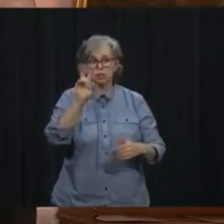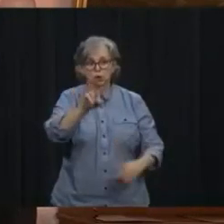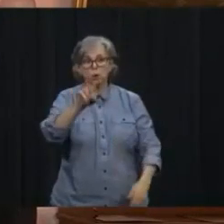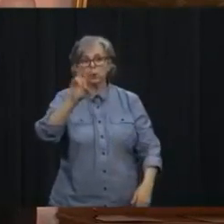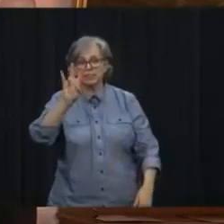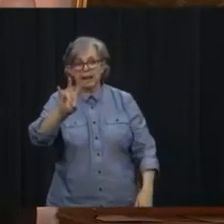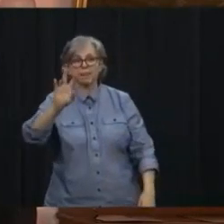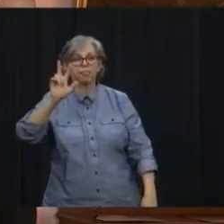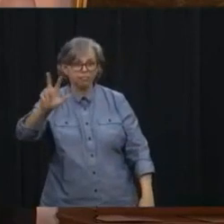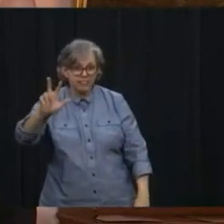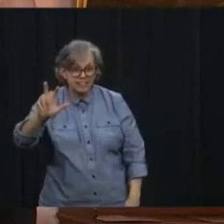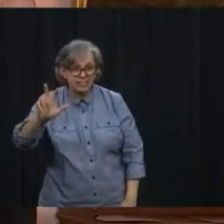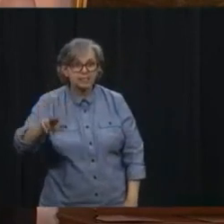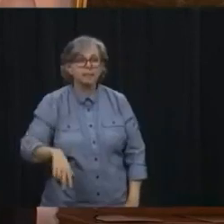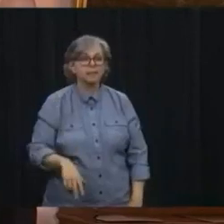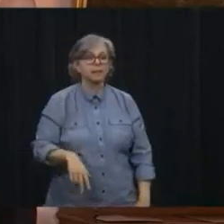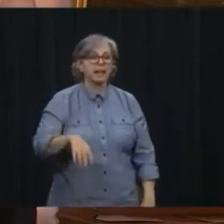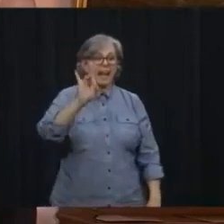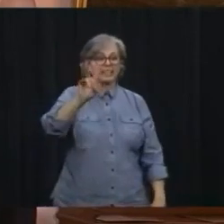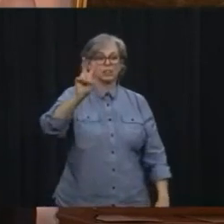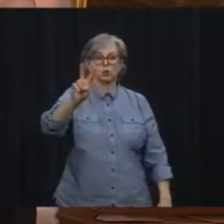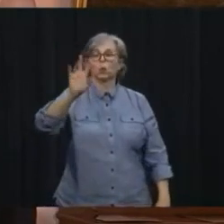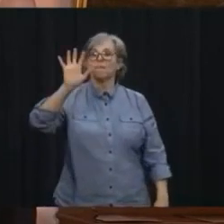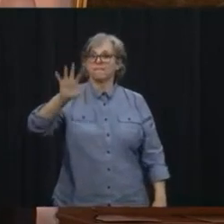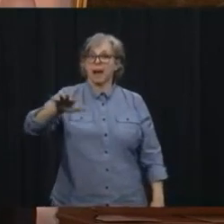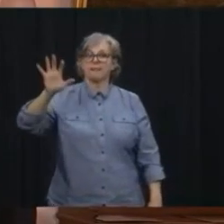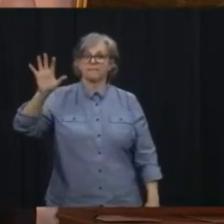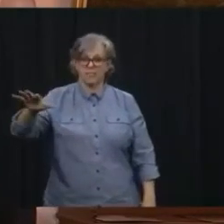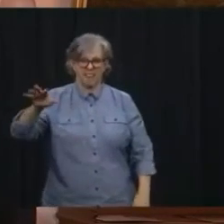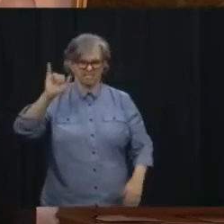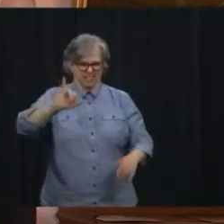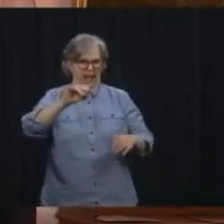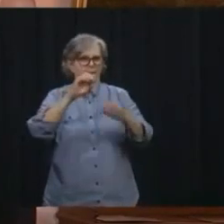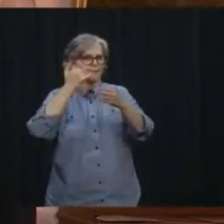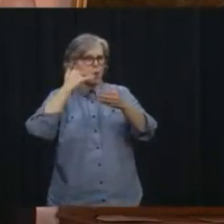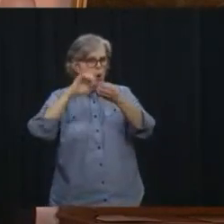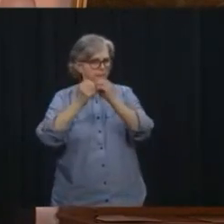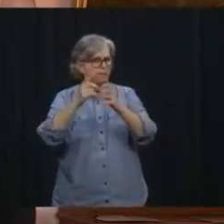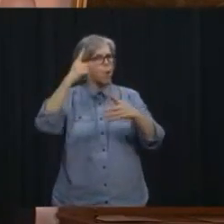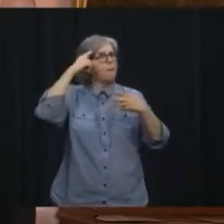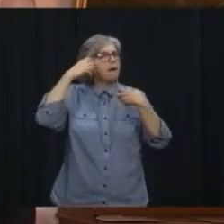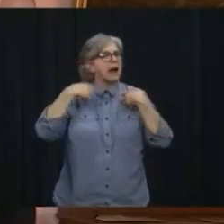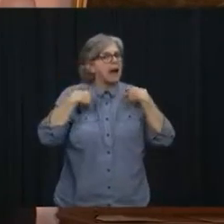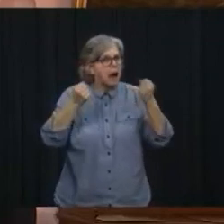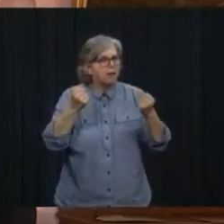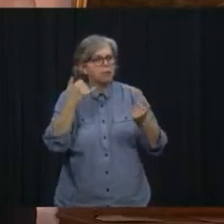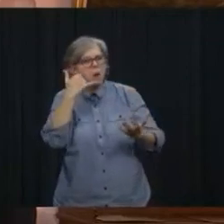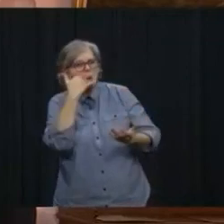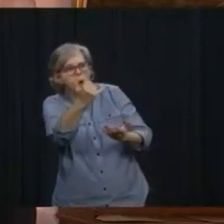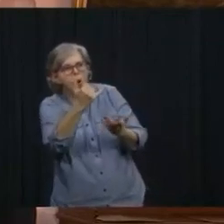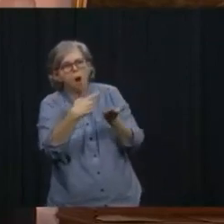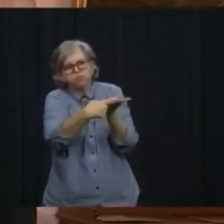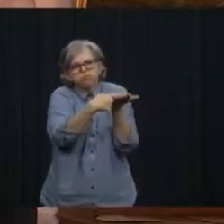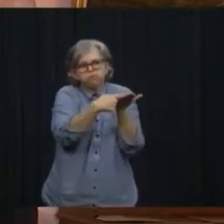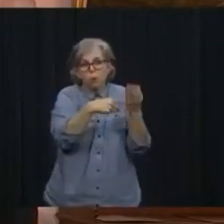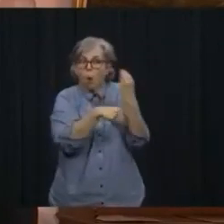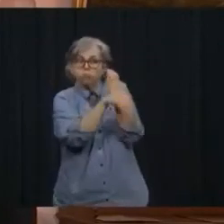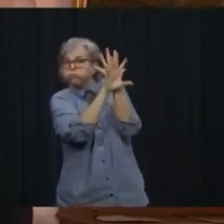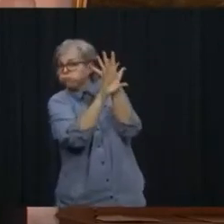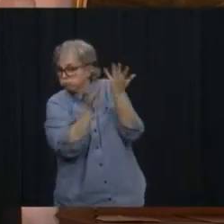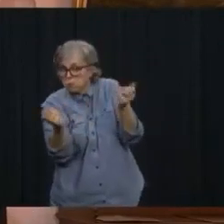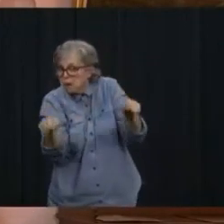alone. During this crisis, we've compiled resources for all Ohioans to connect to make sure you're staying home,